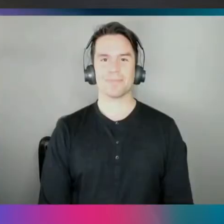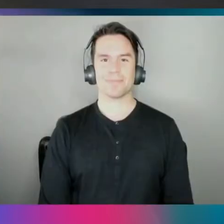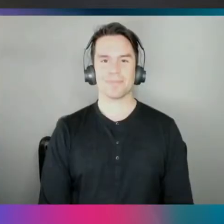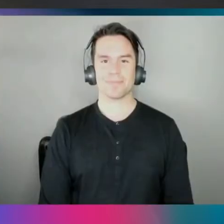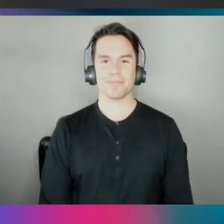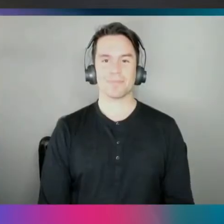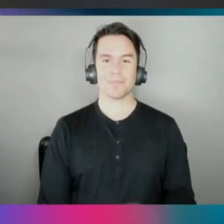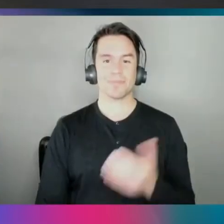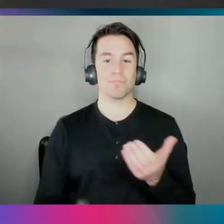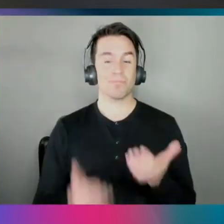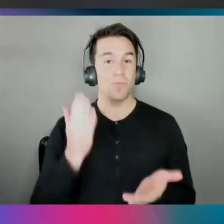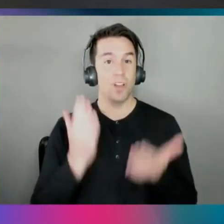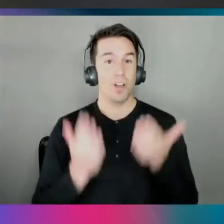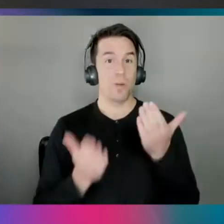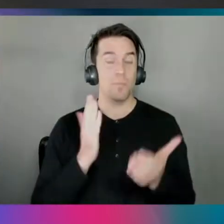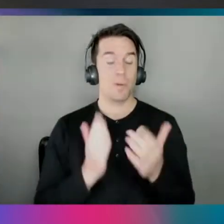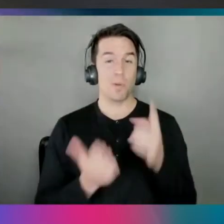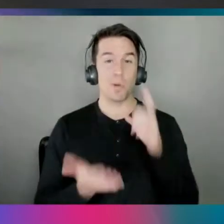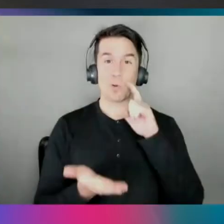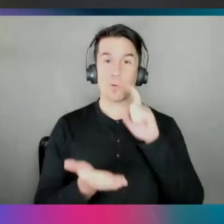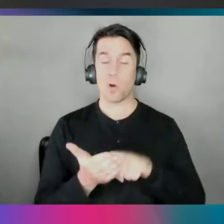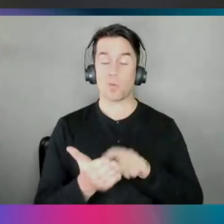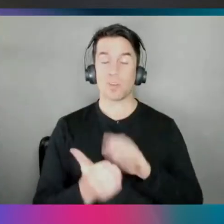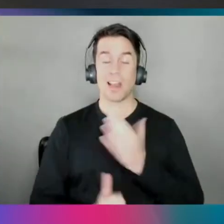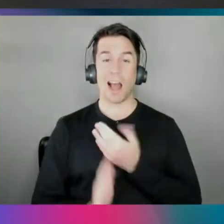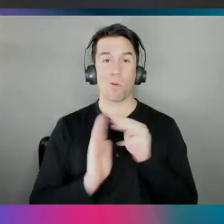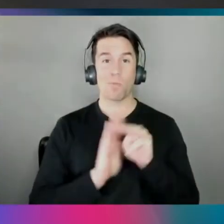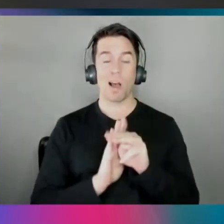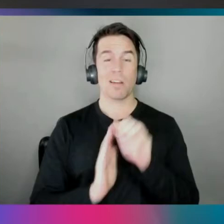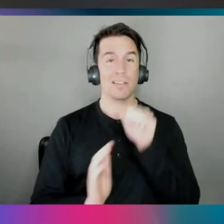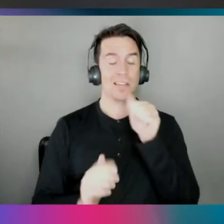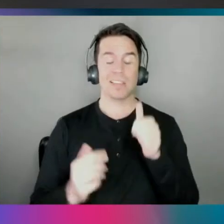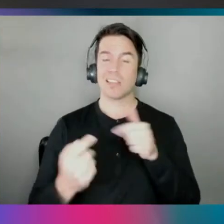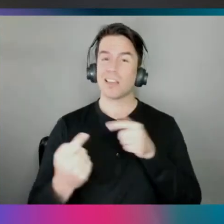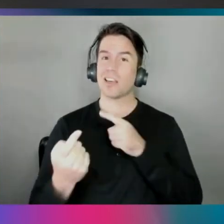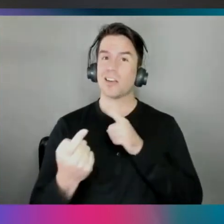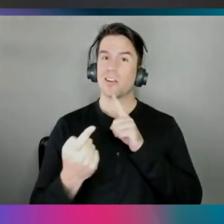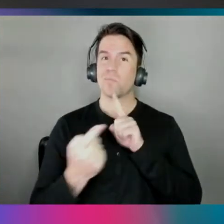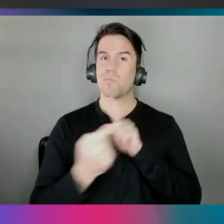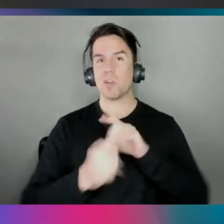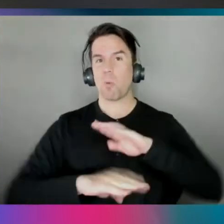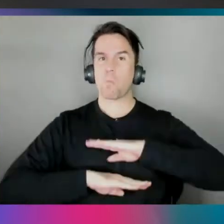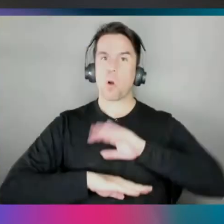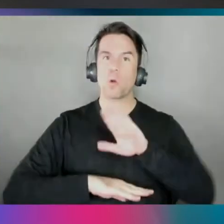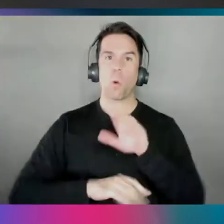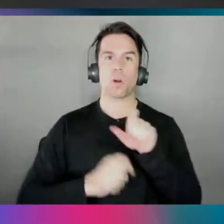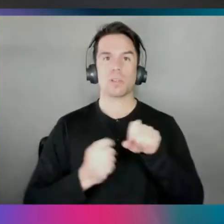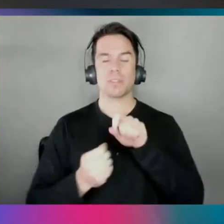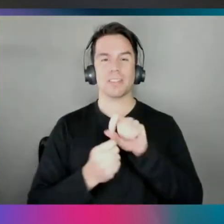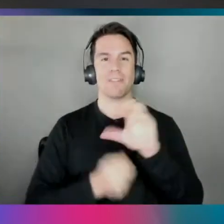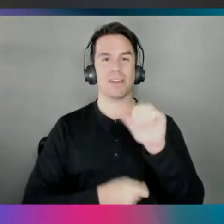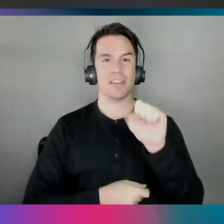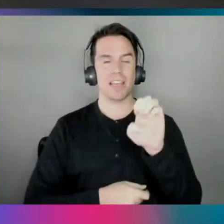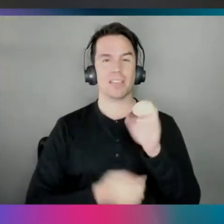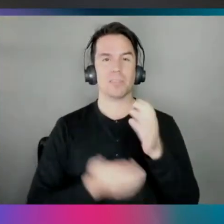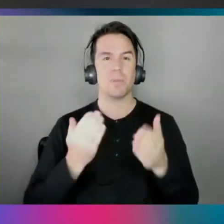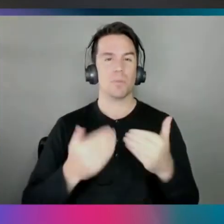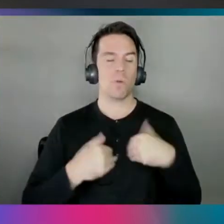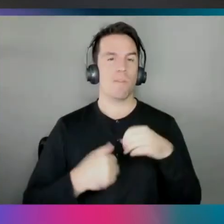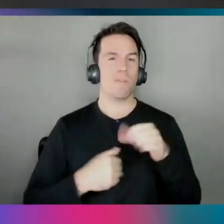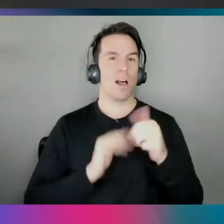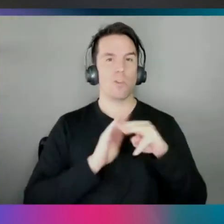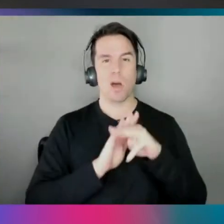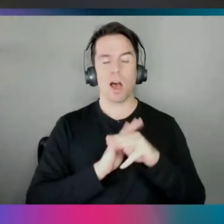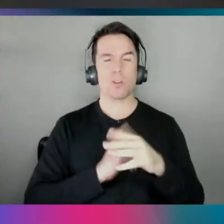your particular case, and you want to do further customization, introduce some other data streams or whatever it happens to be. So to